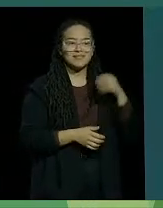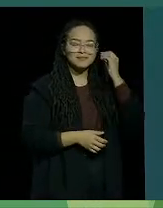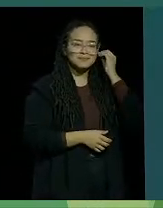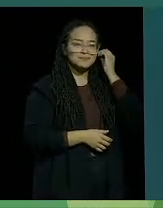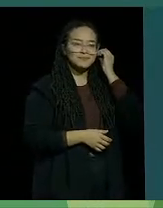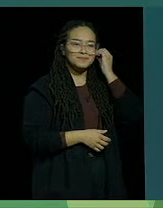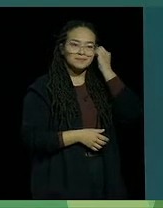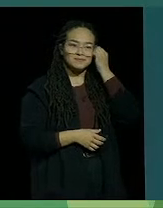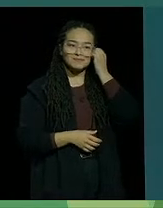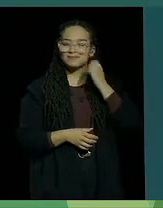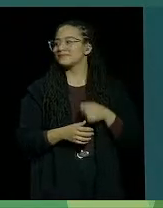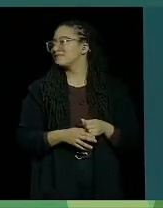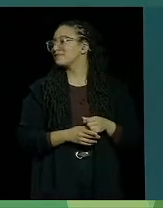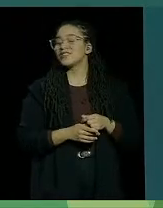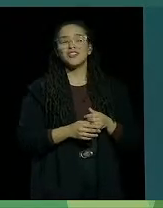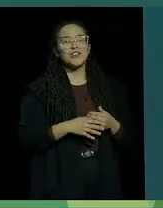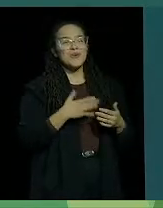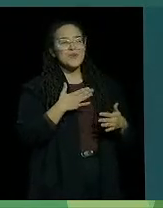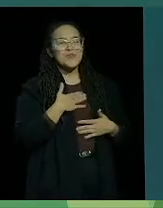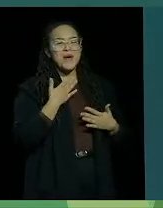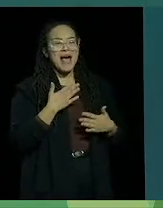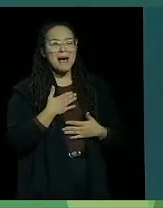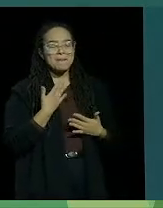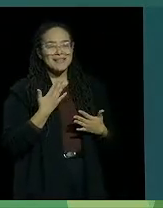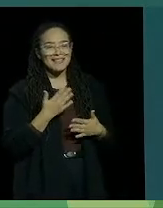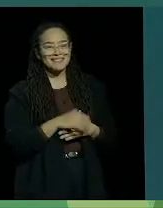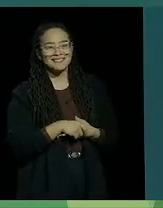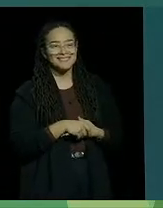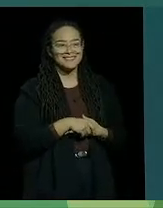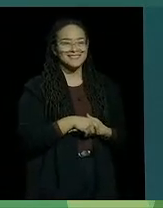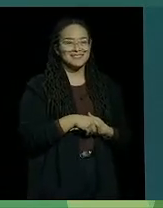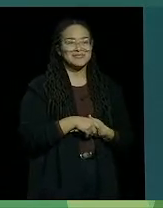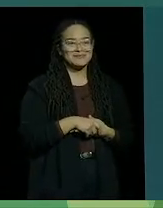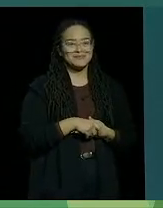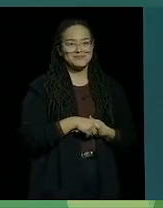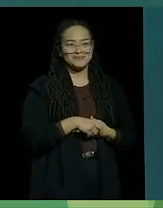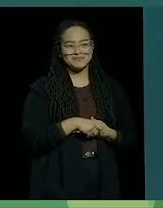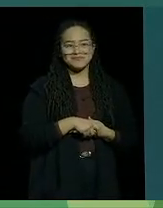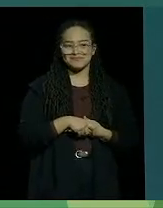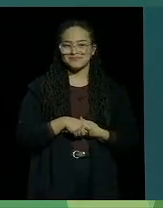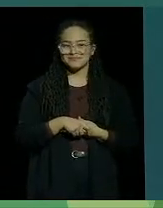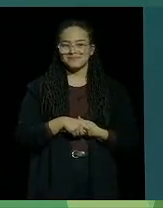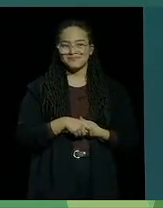So we're so happy to be a part of Robert's story, of course.